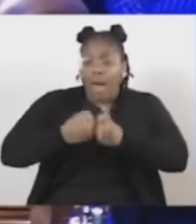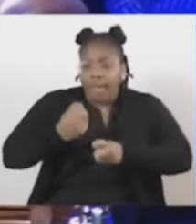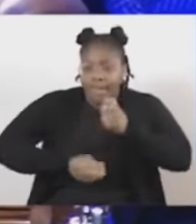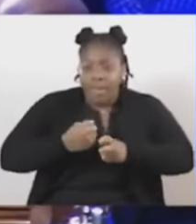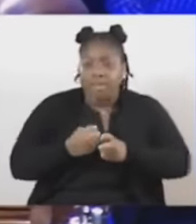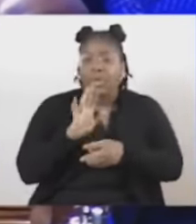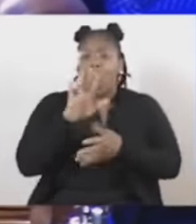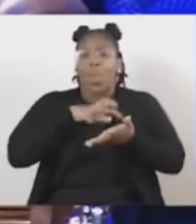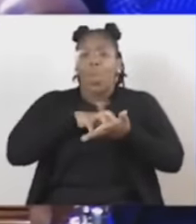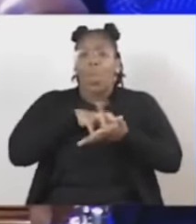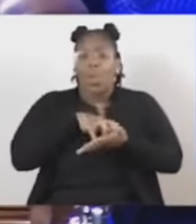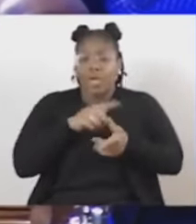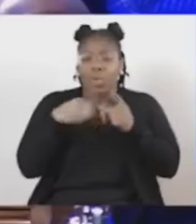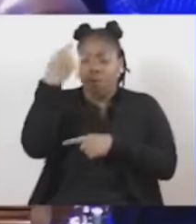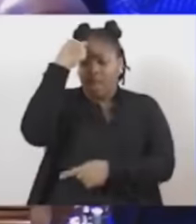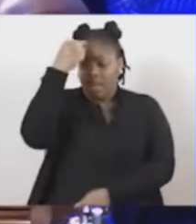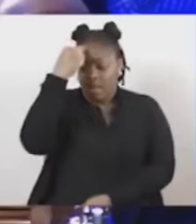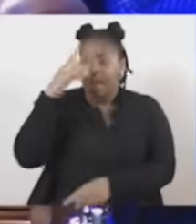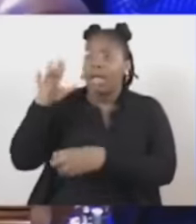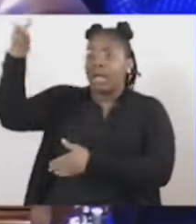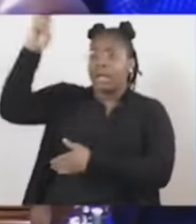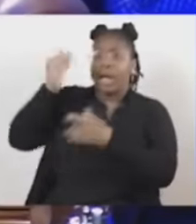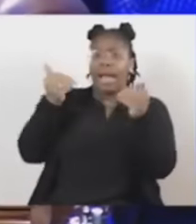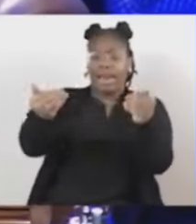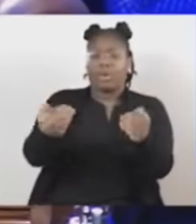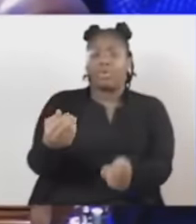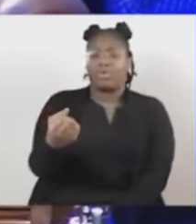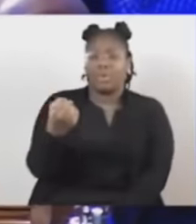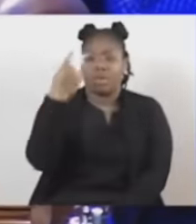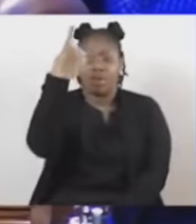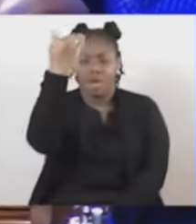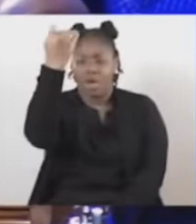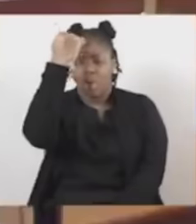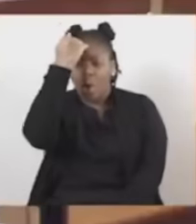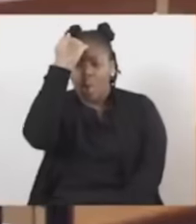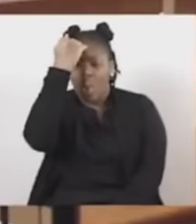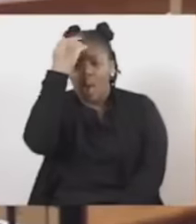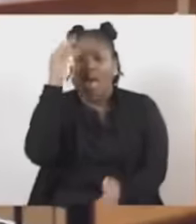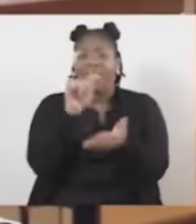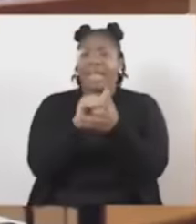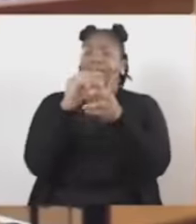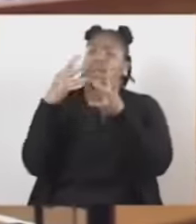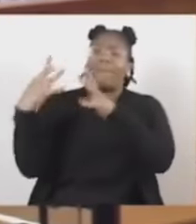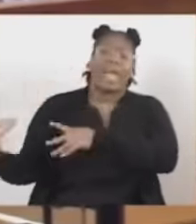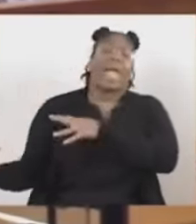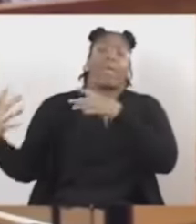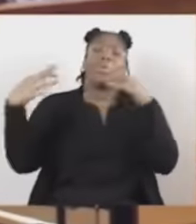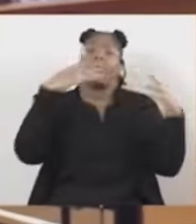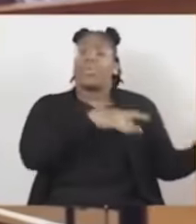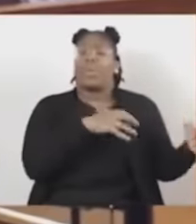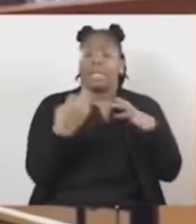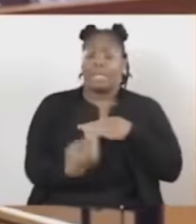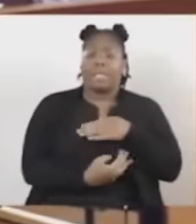time you even consider doing it again or going there again or allowing it again. Don't be sad. that it's a recurring battle for you, be